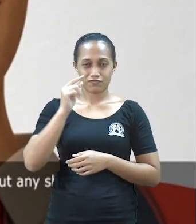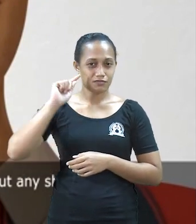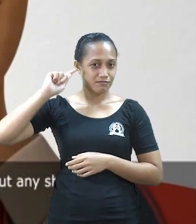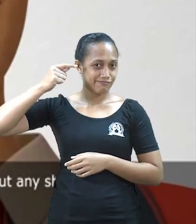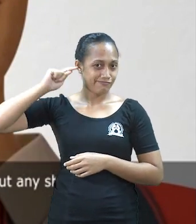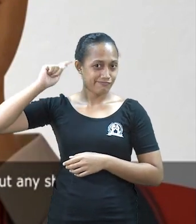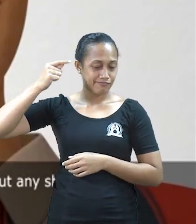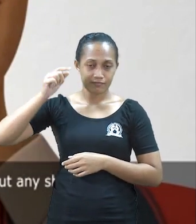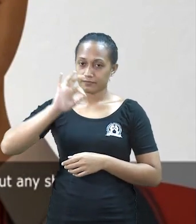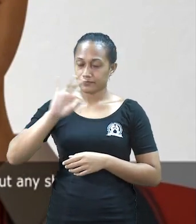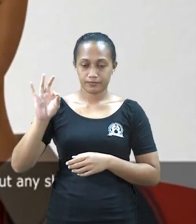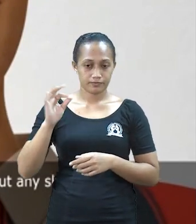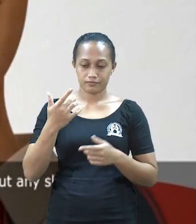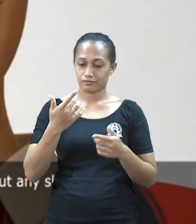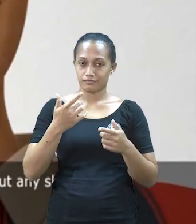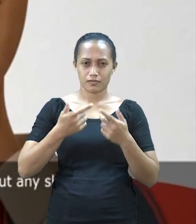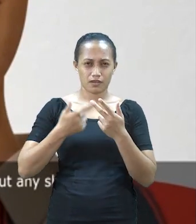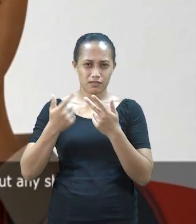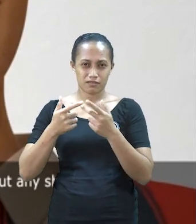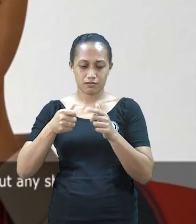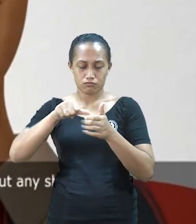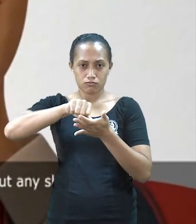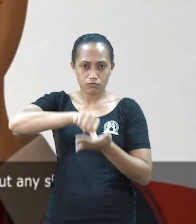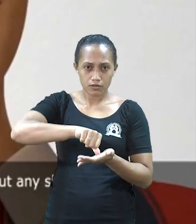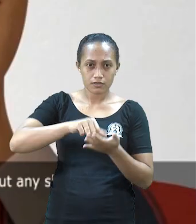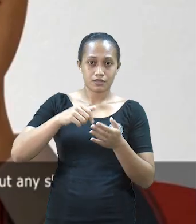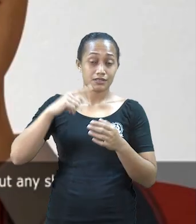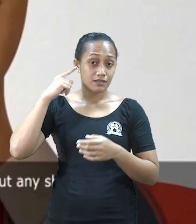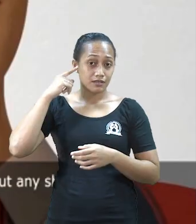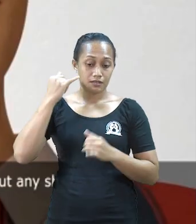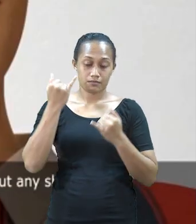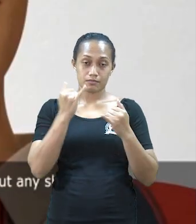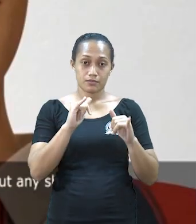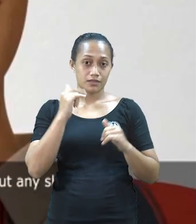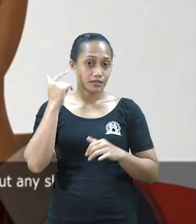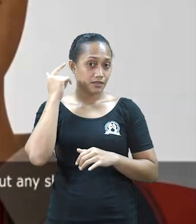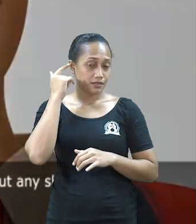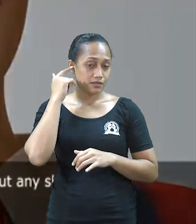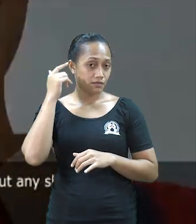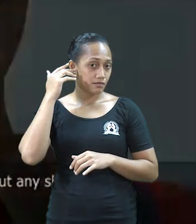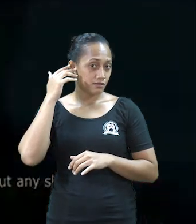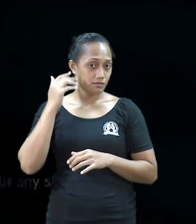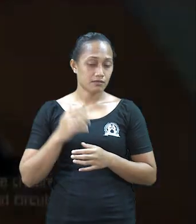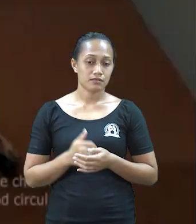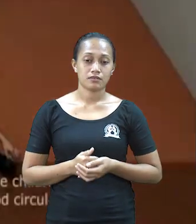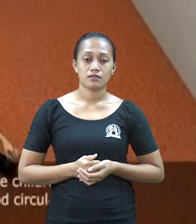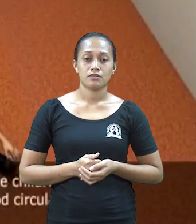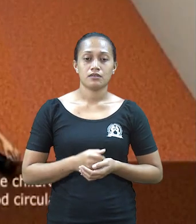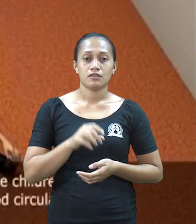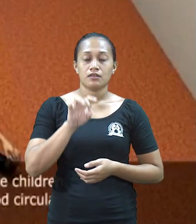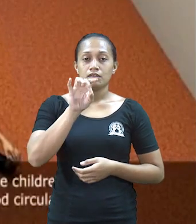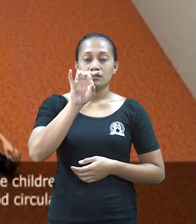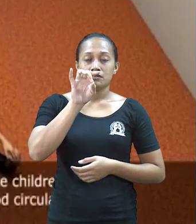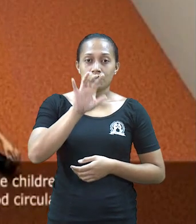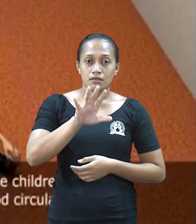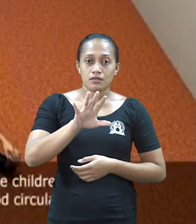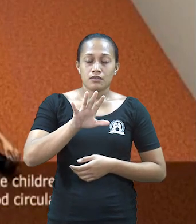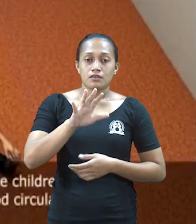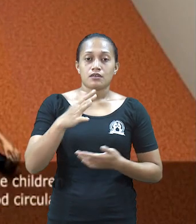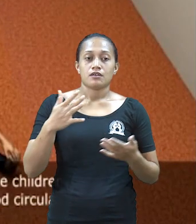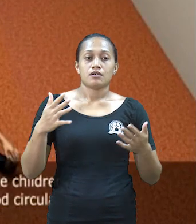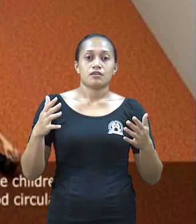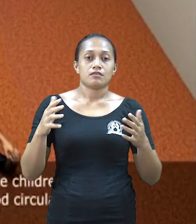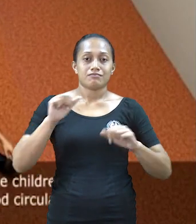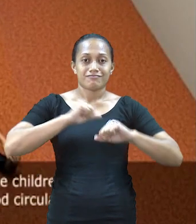swab. Don't put any sharp objects into the ear which damages the eardrum. 10.